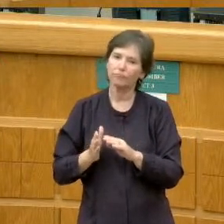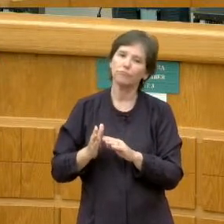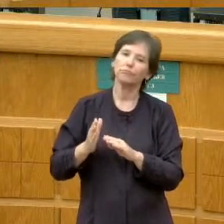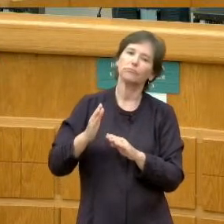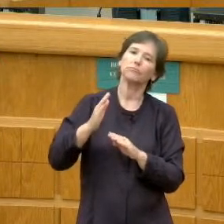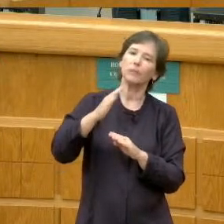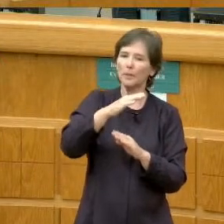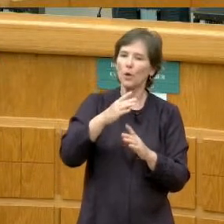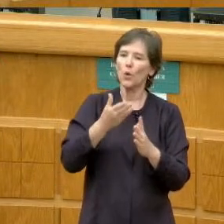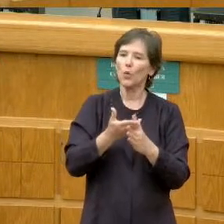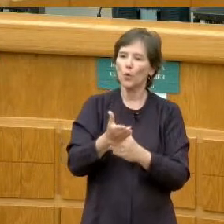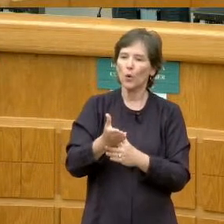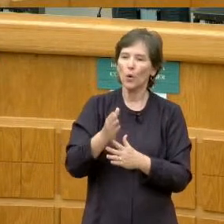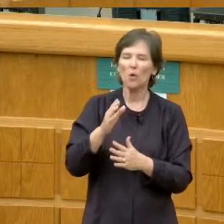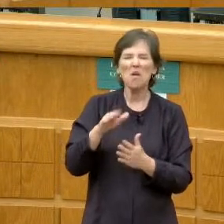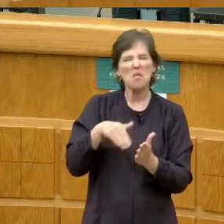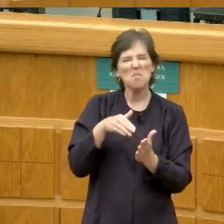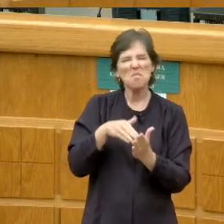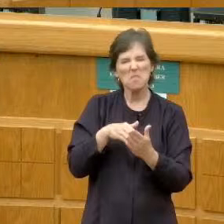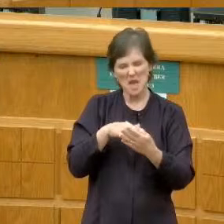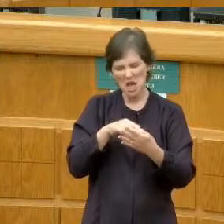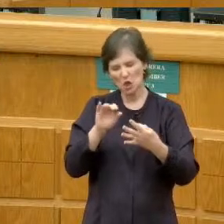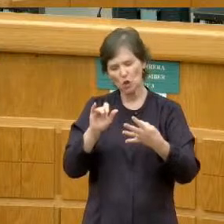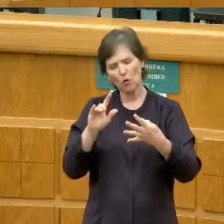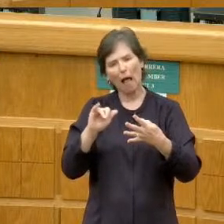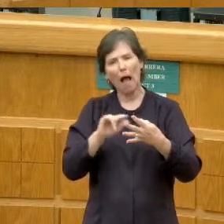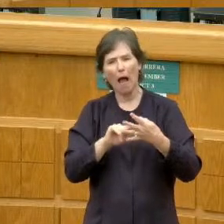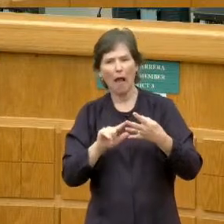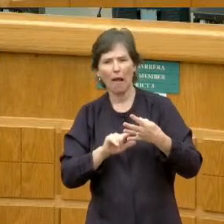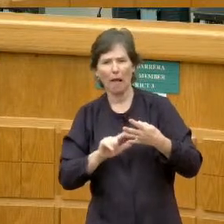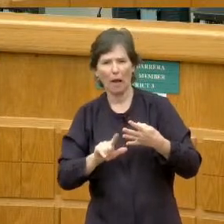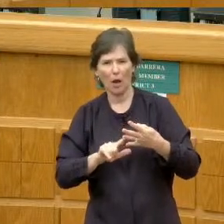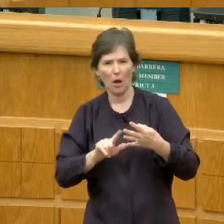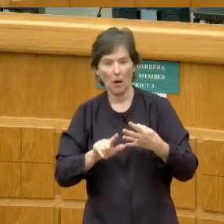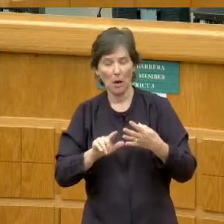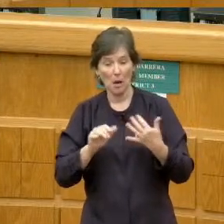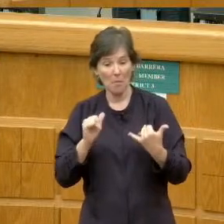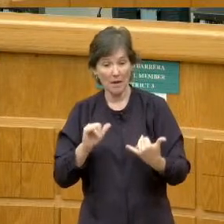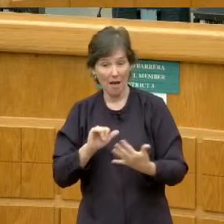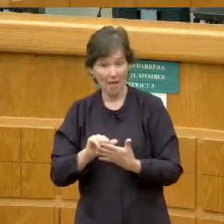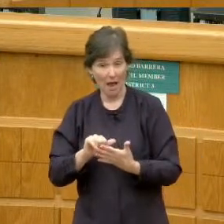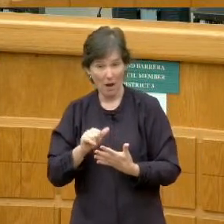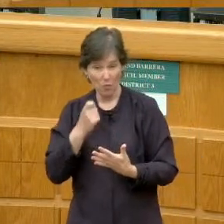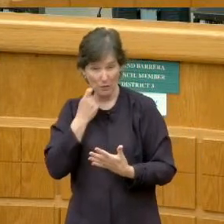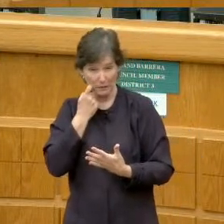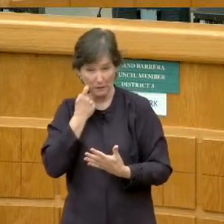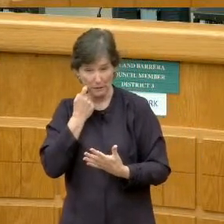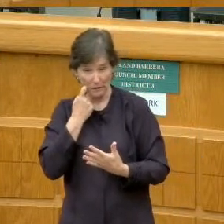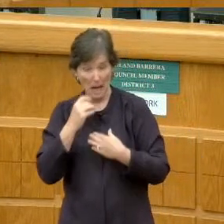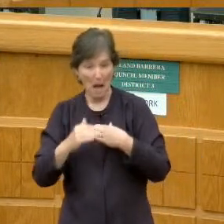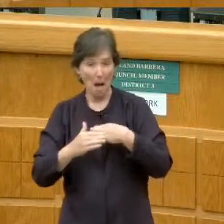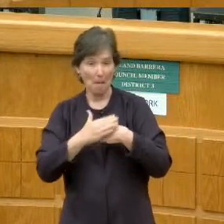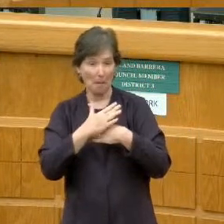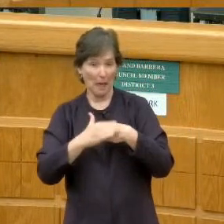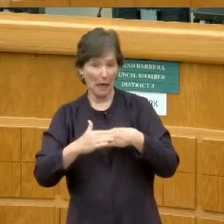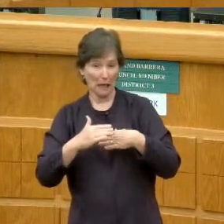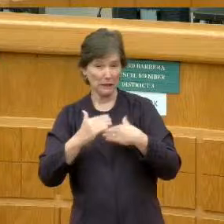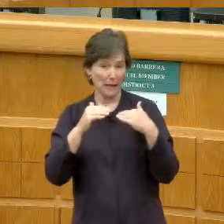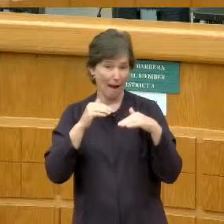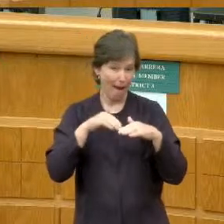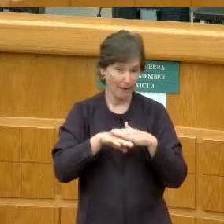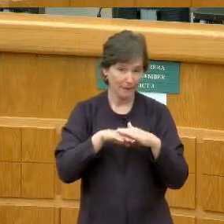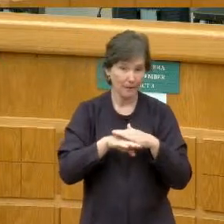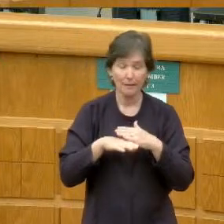process. And now this beach order that's been in place the last 2 weeks, I can honestly say that